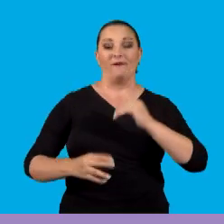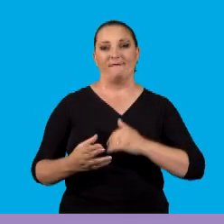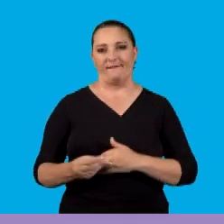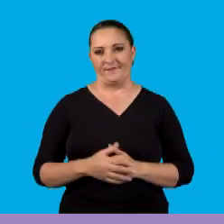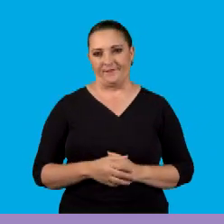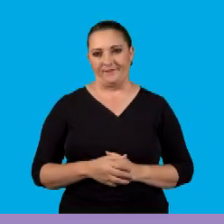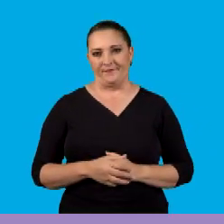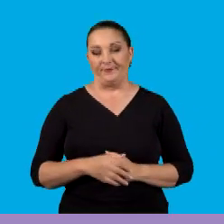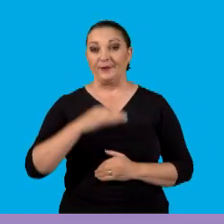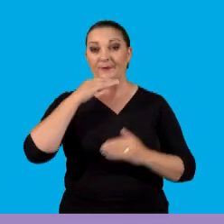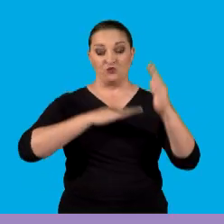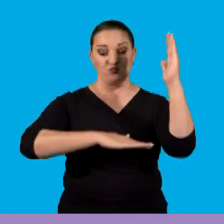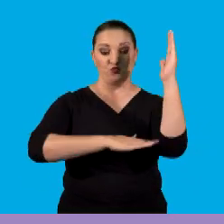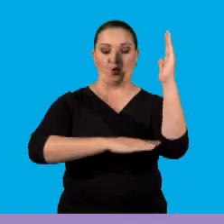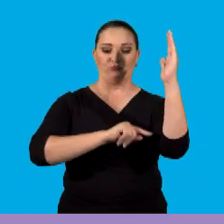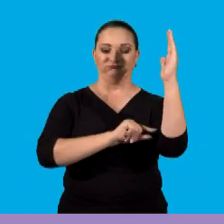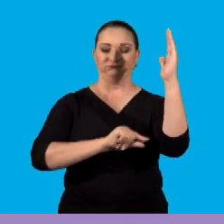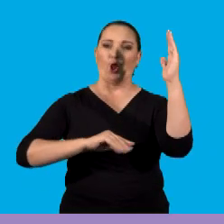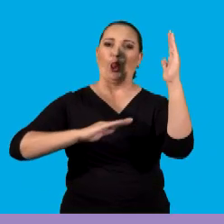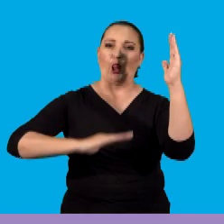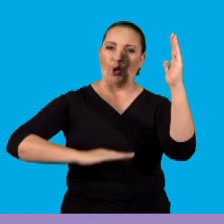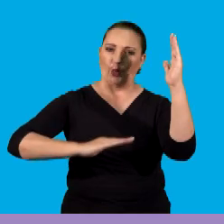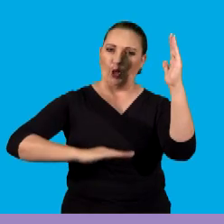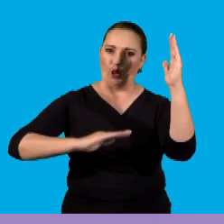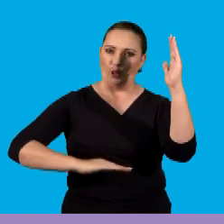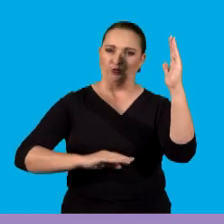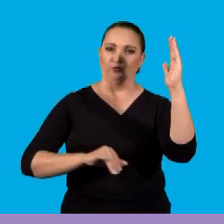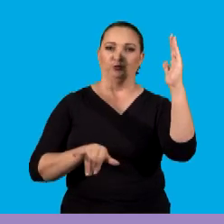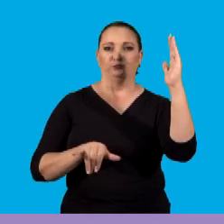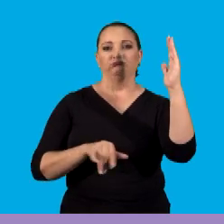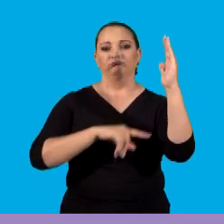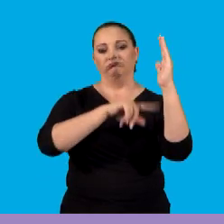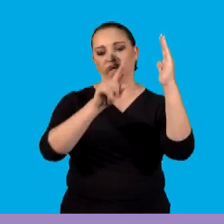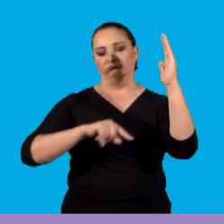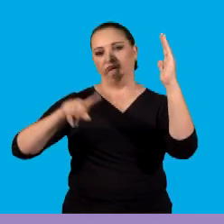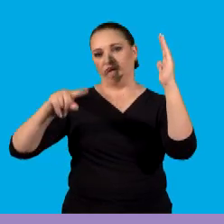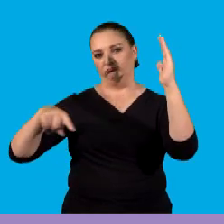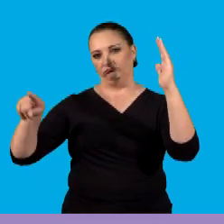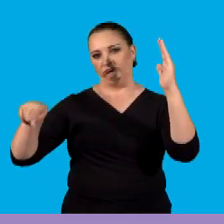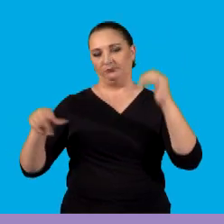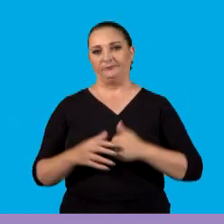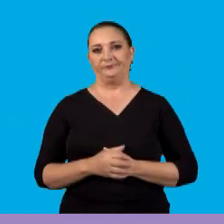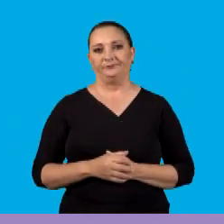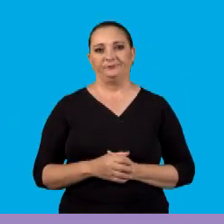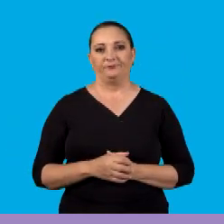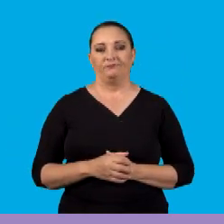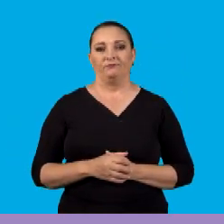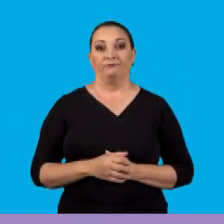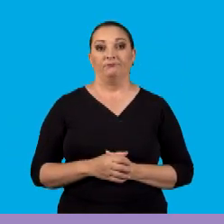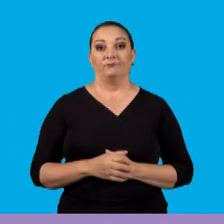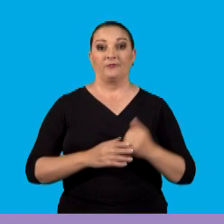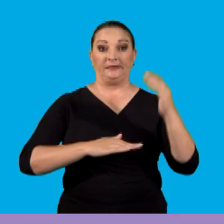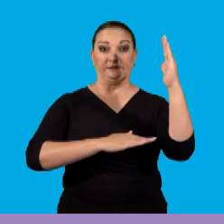the minimum point of a graph is the lowest value vertically on a graph. For example, if